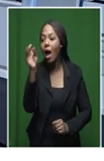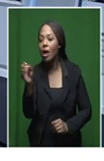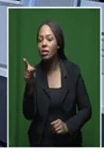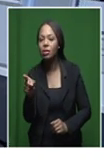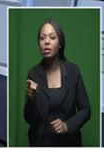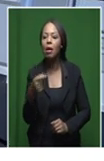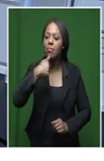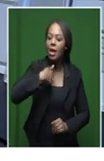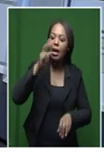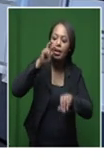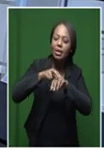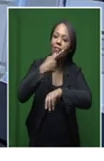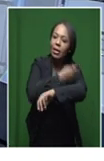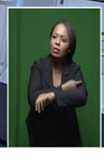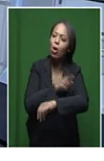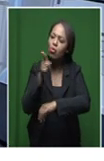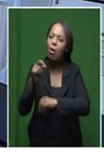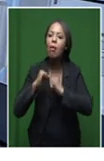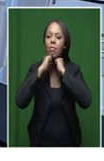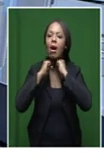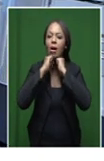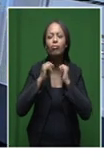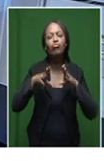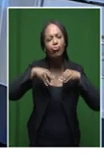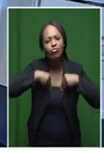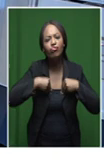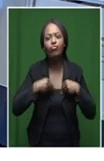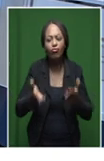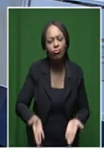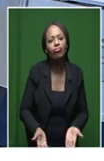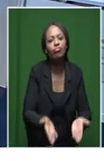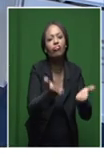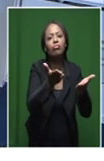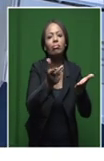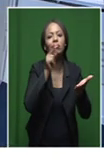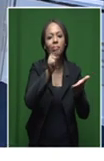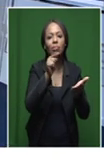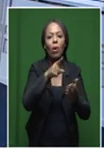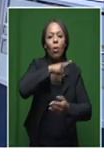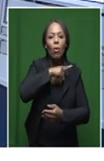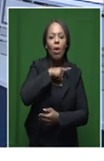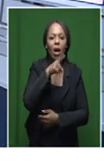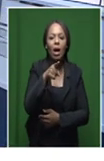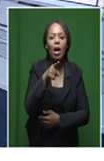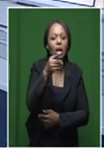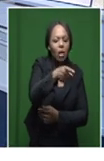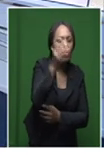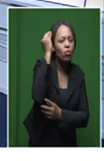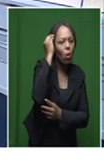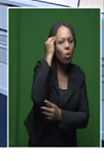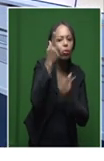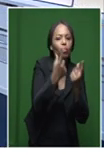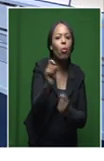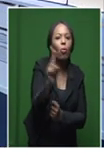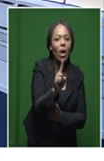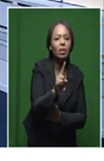be vaccinated, please give your child that chance, because he's asking you. He knows what he is doing. All right,